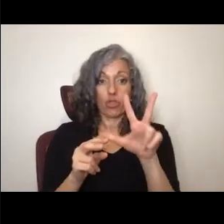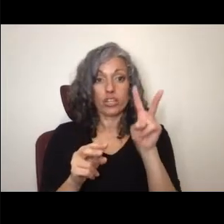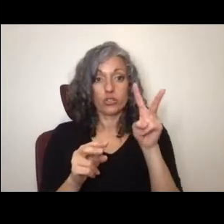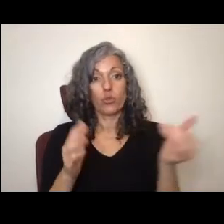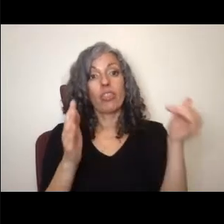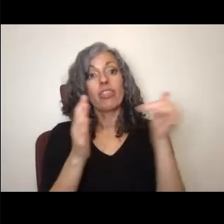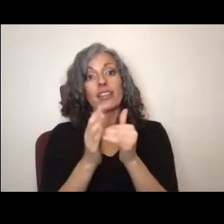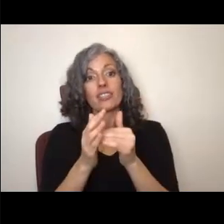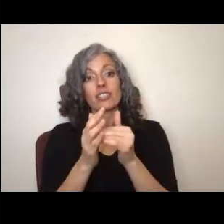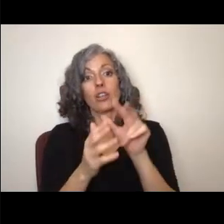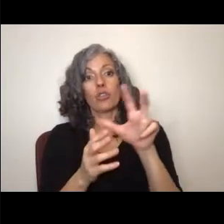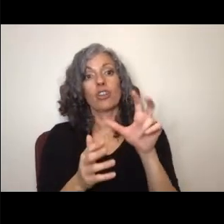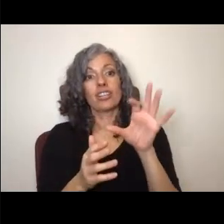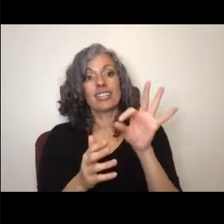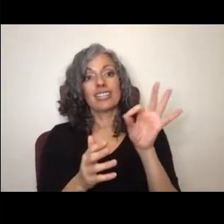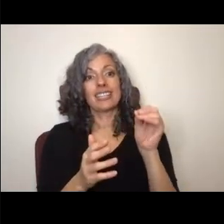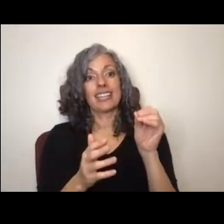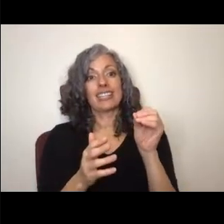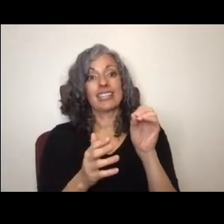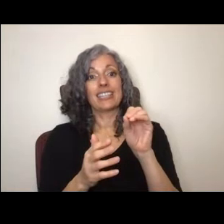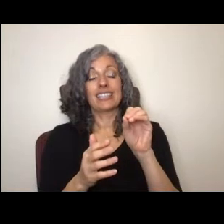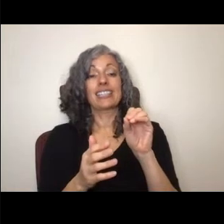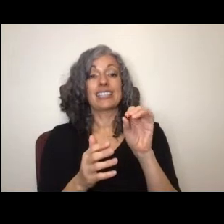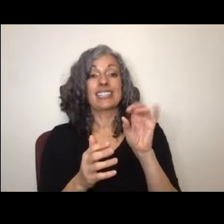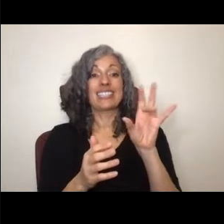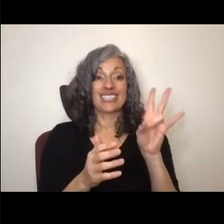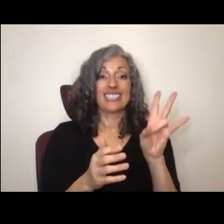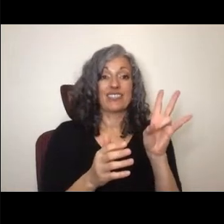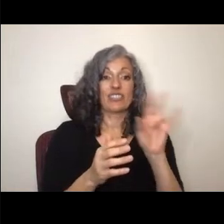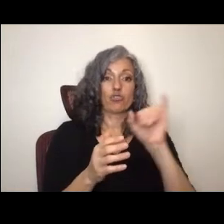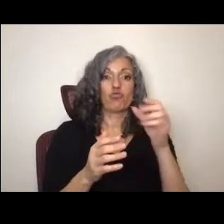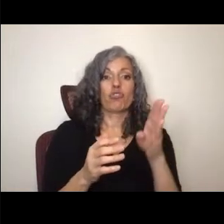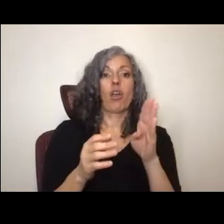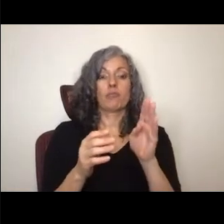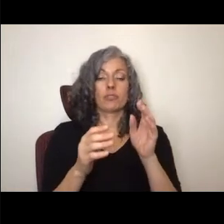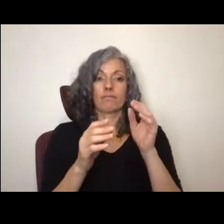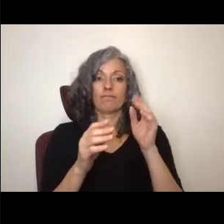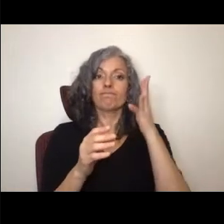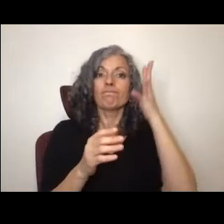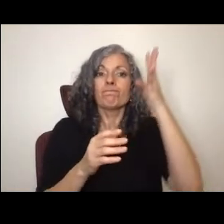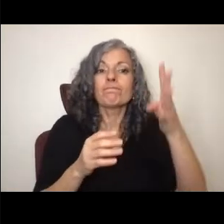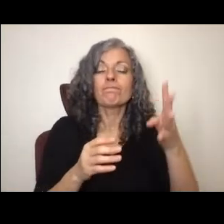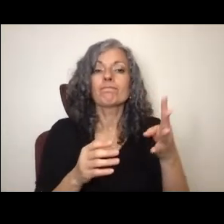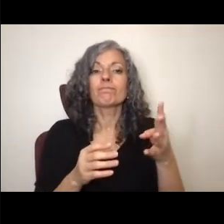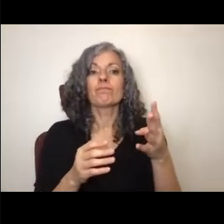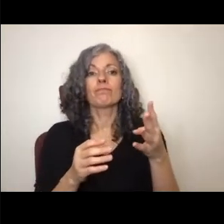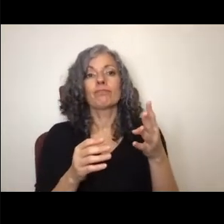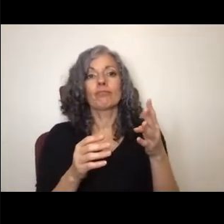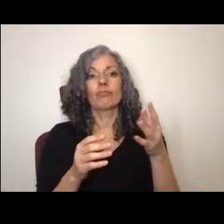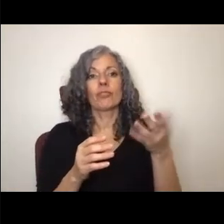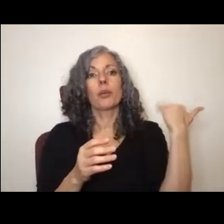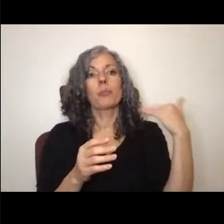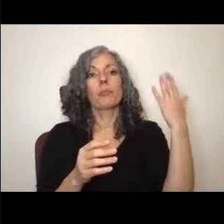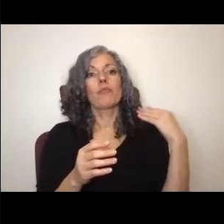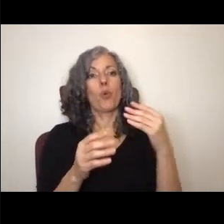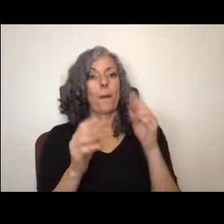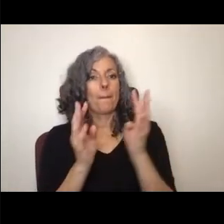32,397 jobs created. So thank you very much. This is more, by the way, than we've approved in all previous meetings